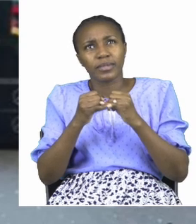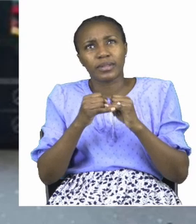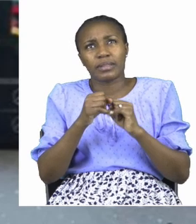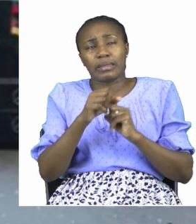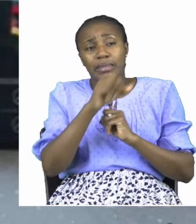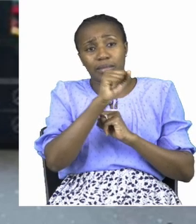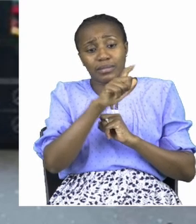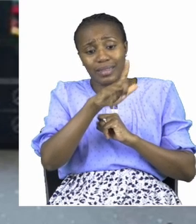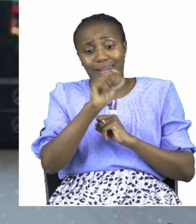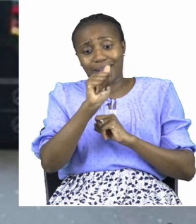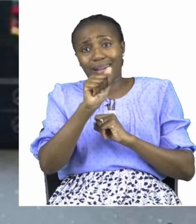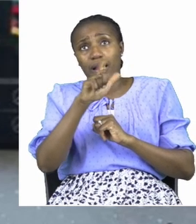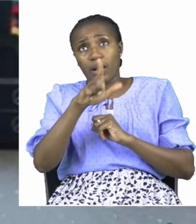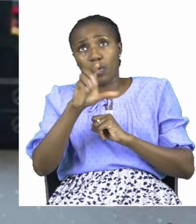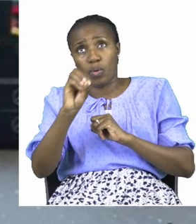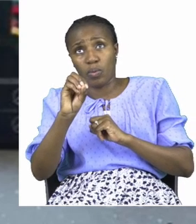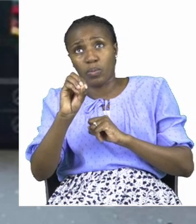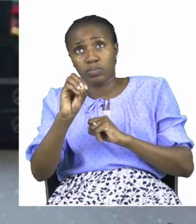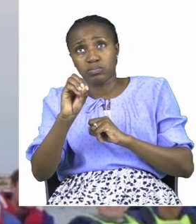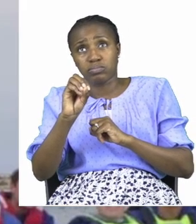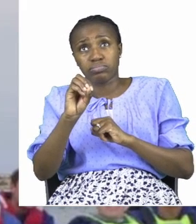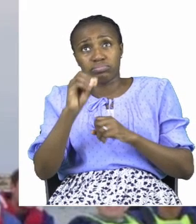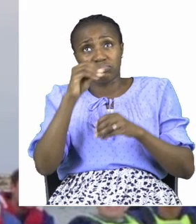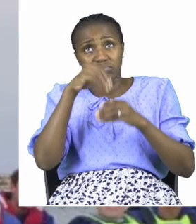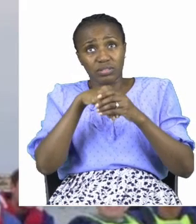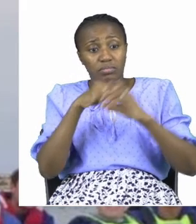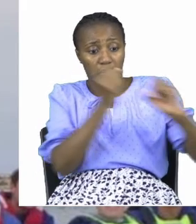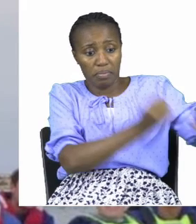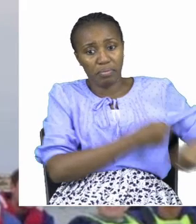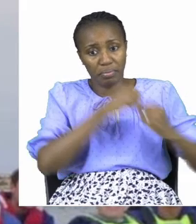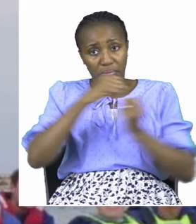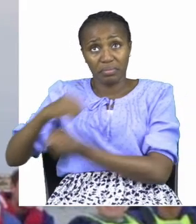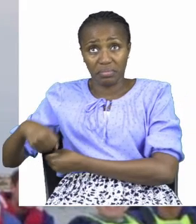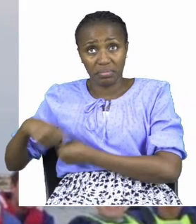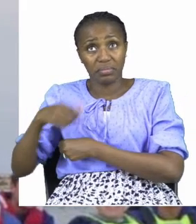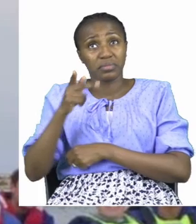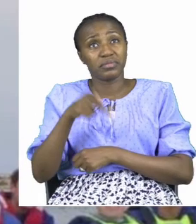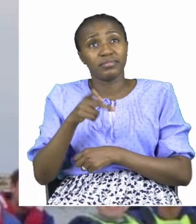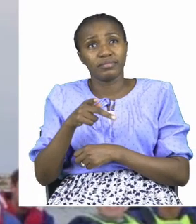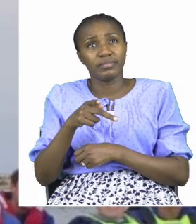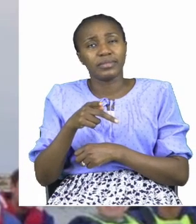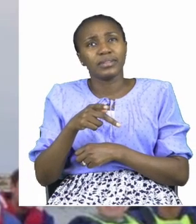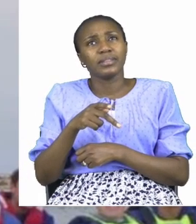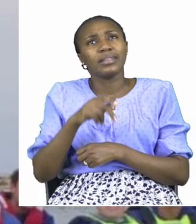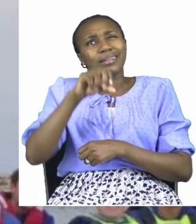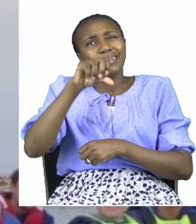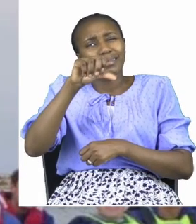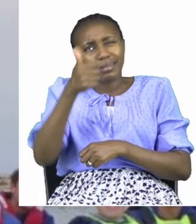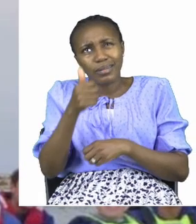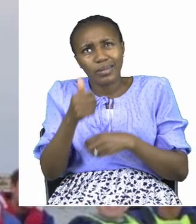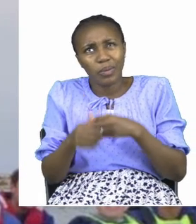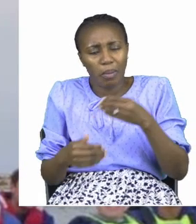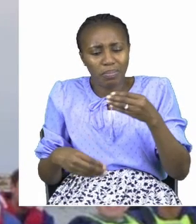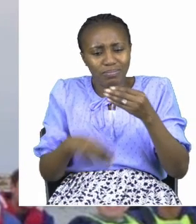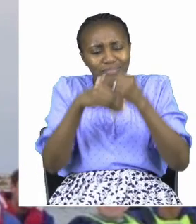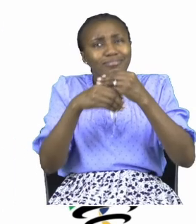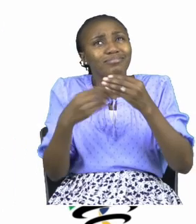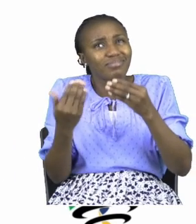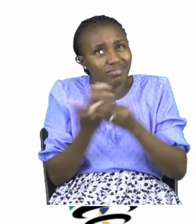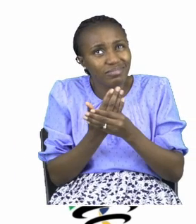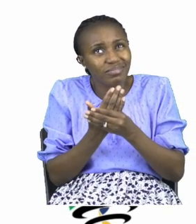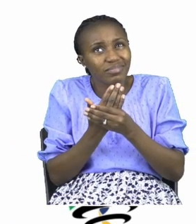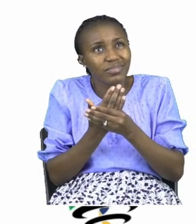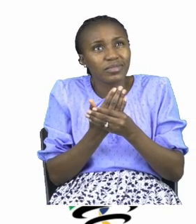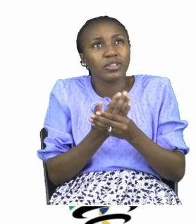is falling under canoeing. And then we are having a new added one, which is